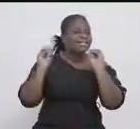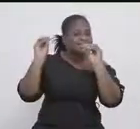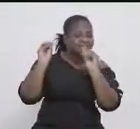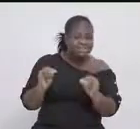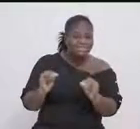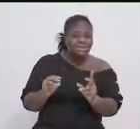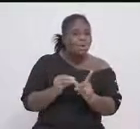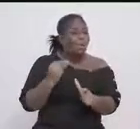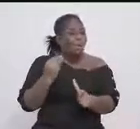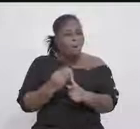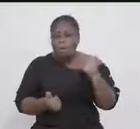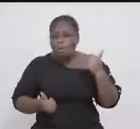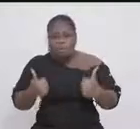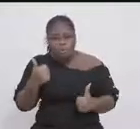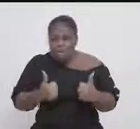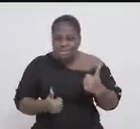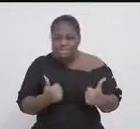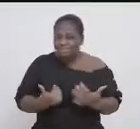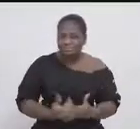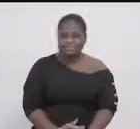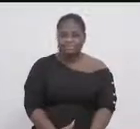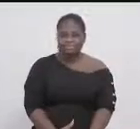bodies like yours to do the coding training?